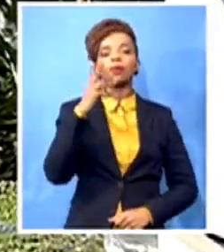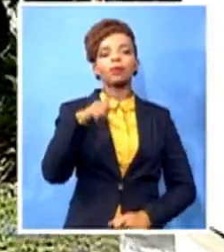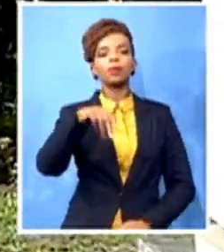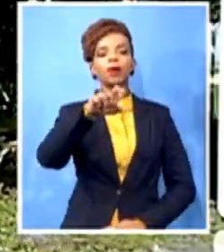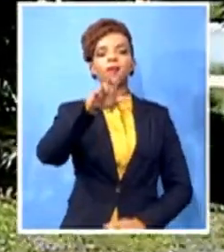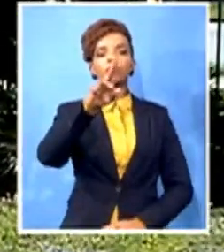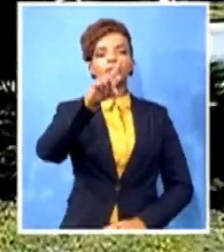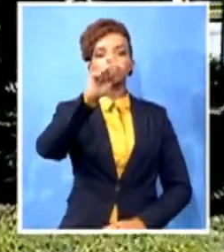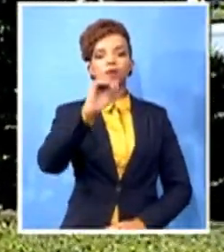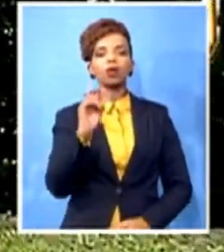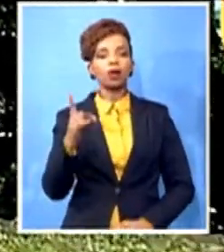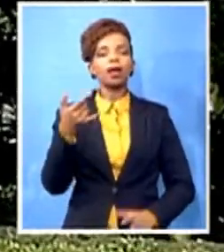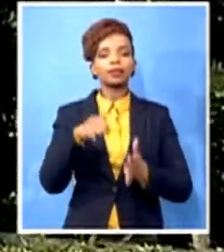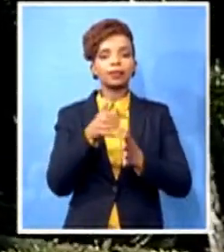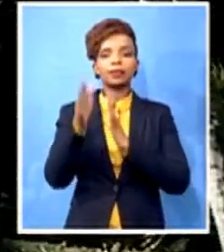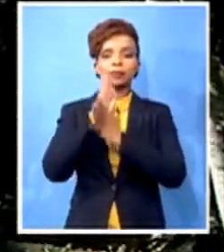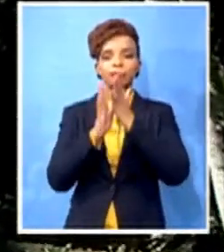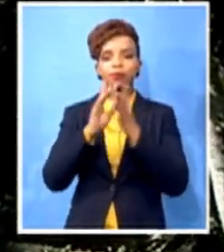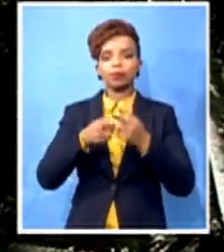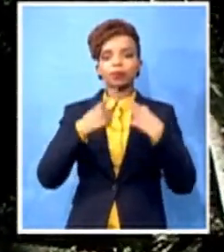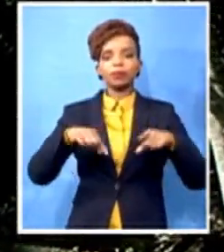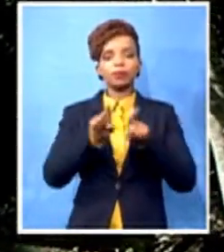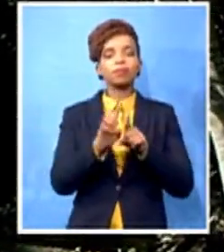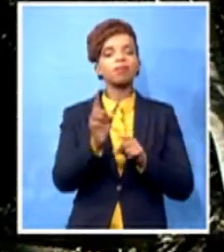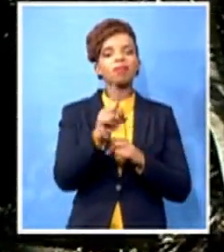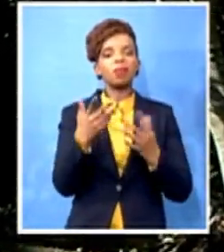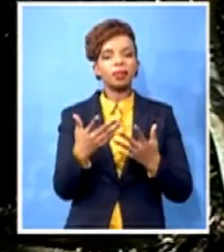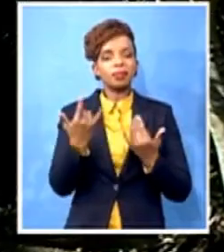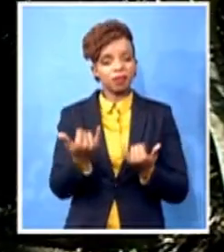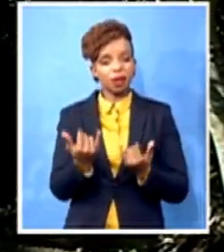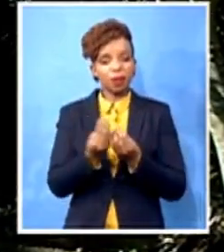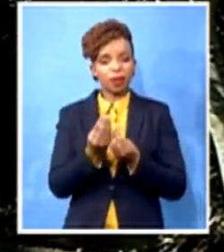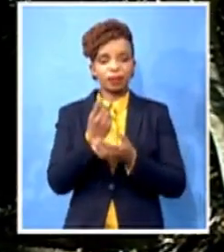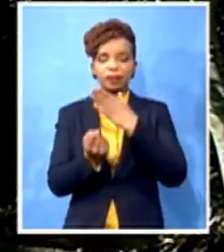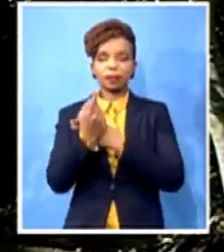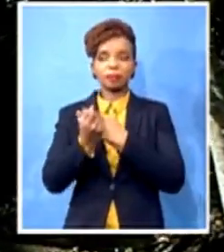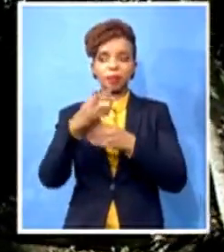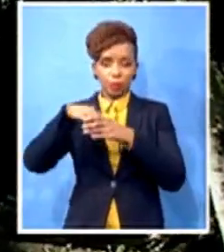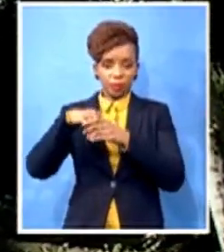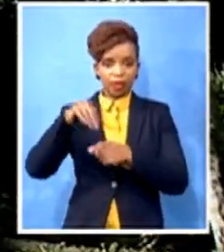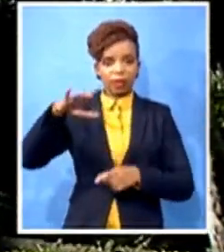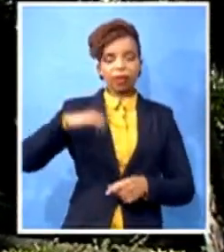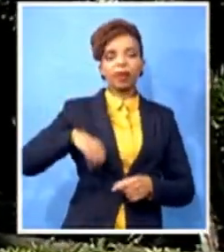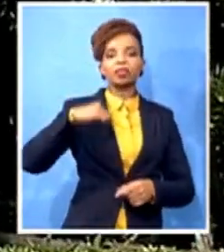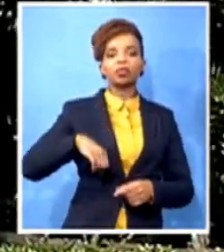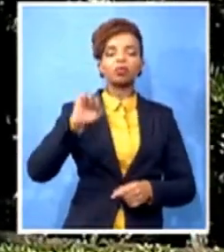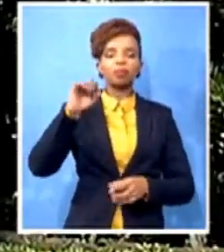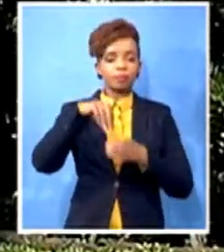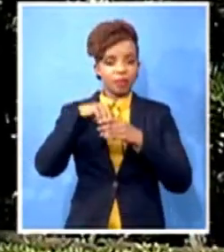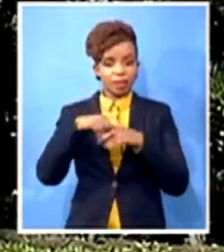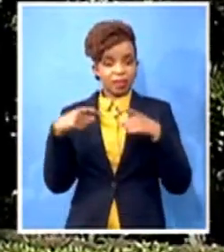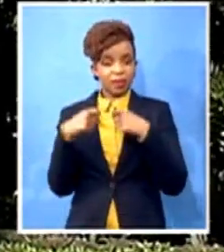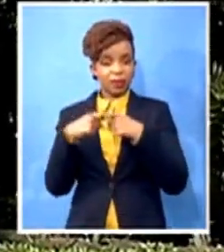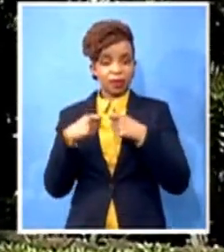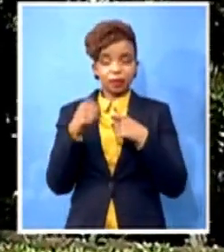metro. And like he was saying, the greatest concern is that with all this infighting that's happening, perhaps within the four walls of the council chambers,